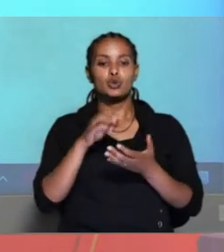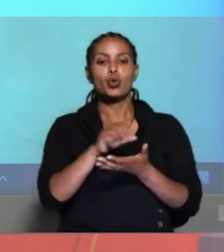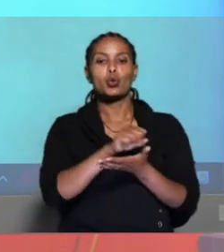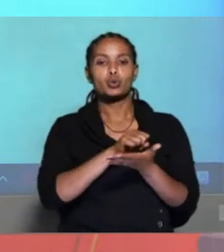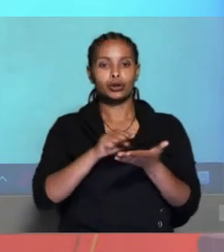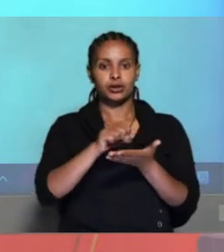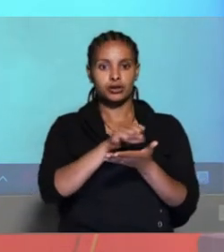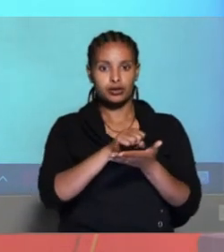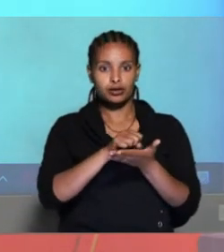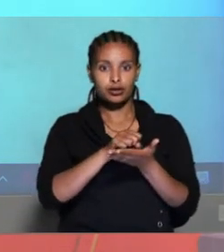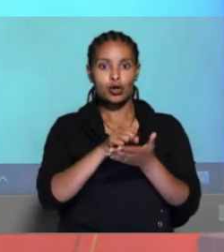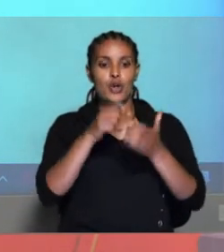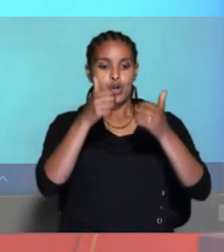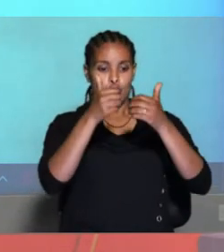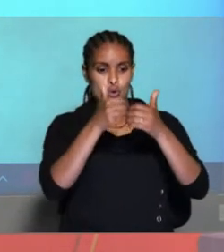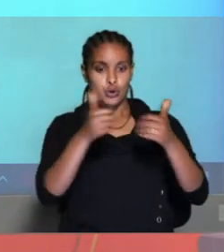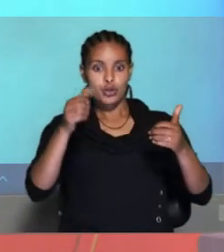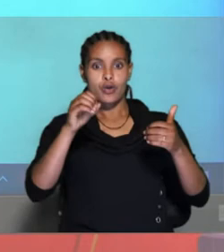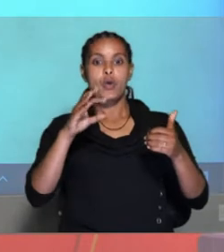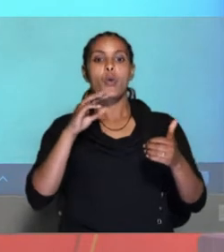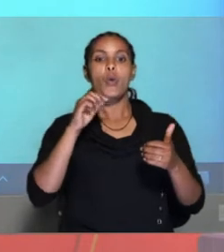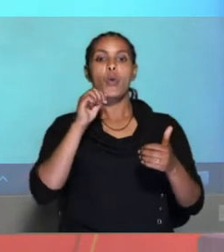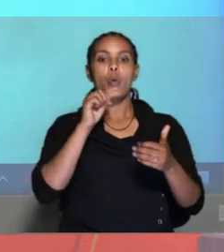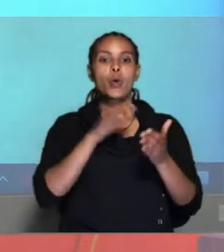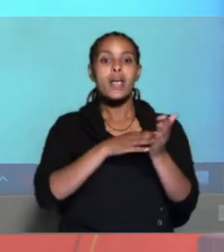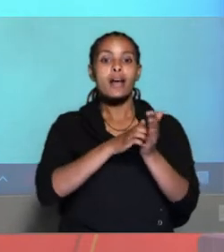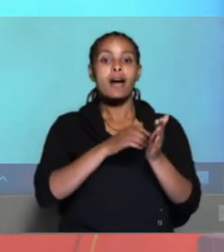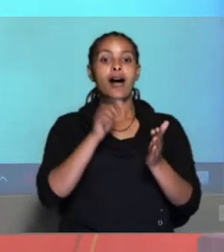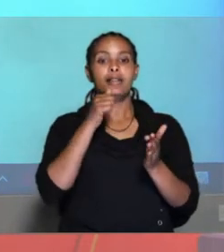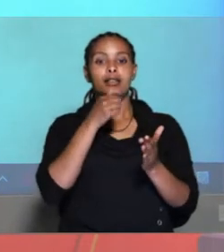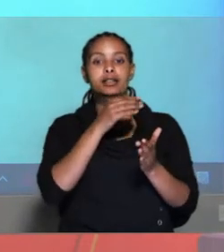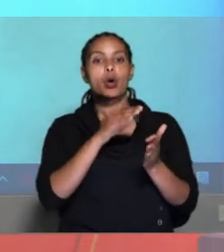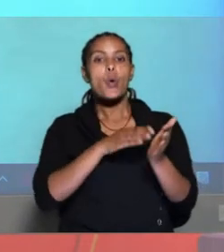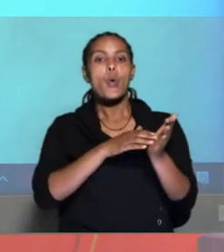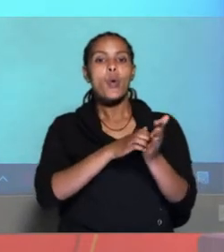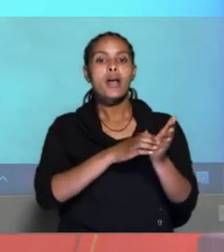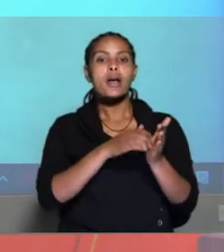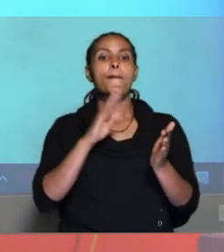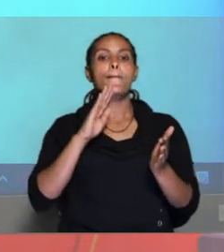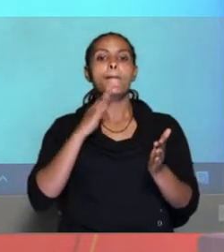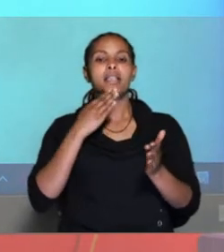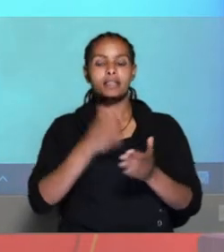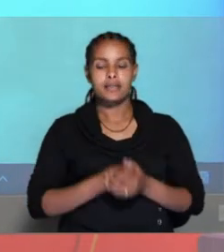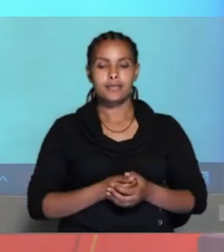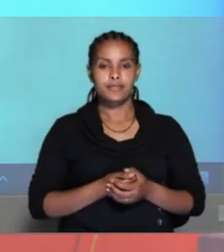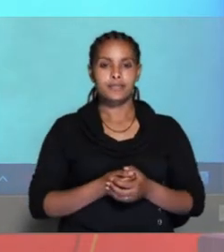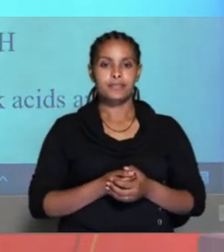solution, dissociation of weak acids and weak bases.